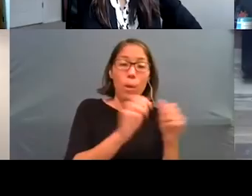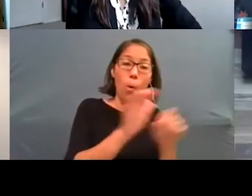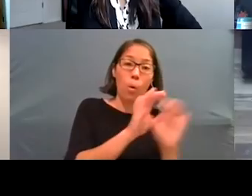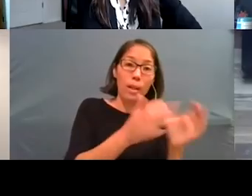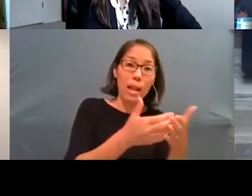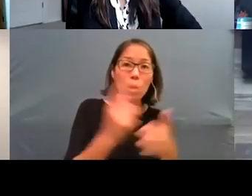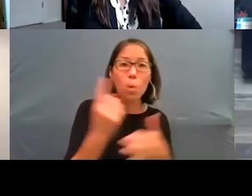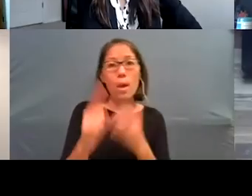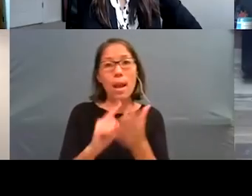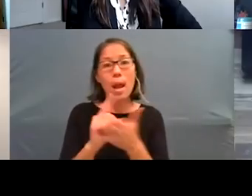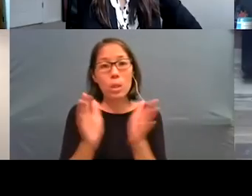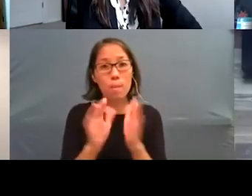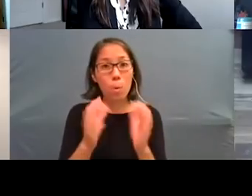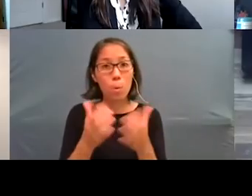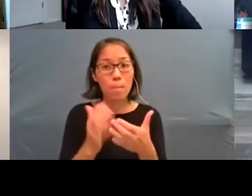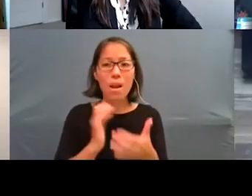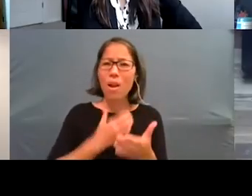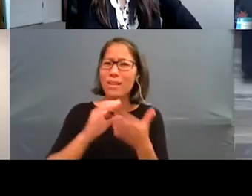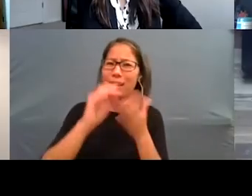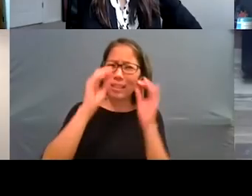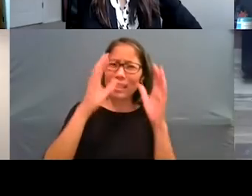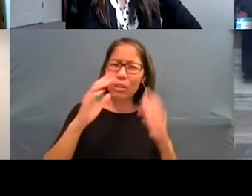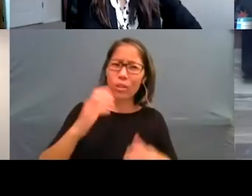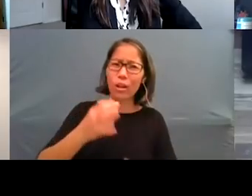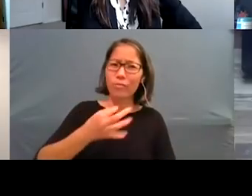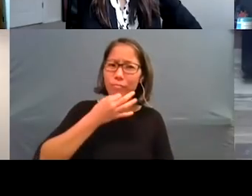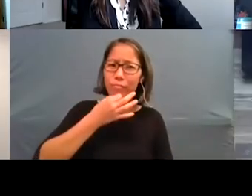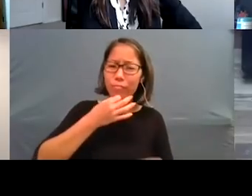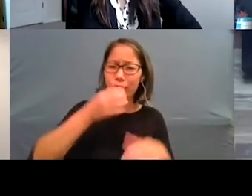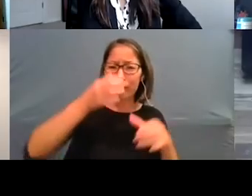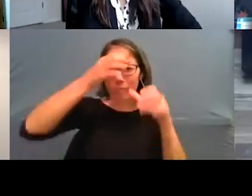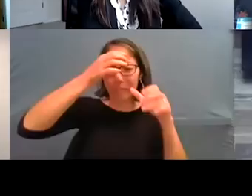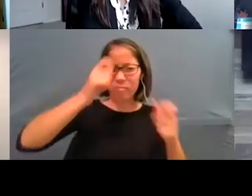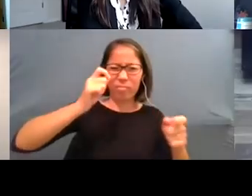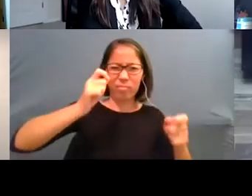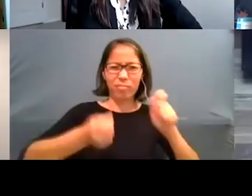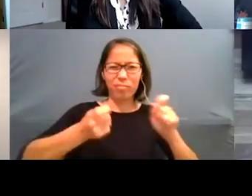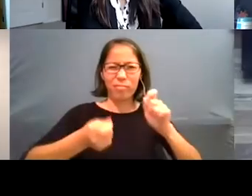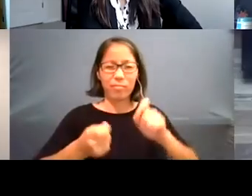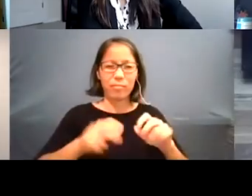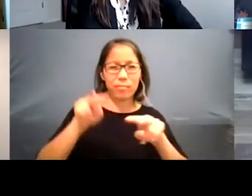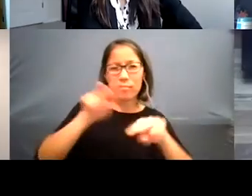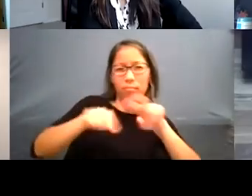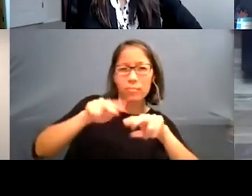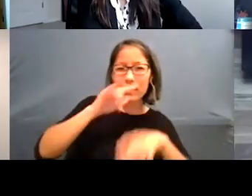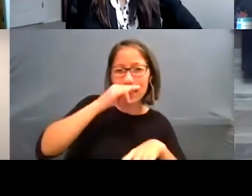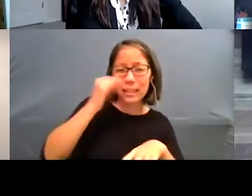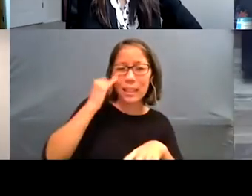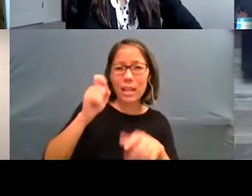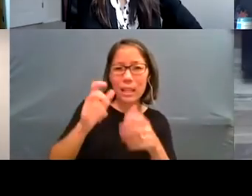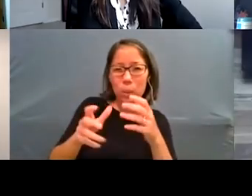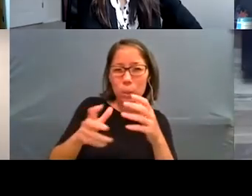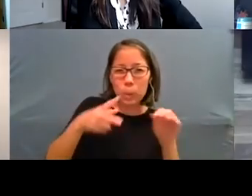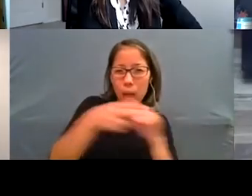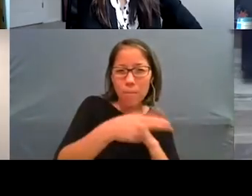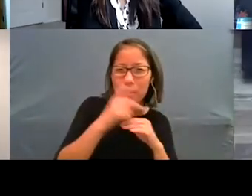1 hour small group. And our teachers are masters of modifying and adjusting and monitoring kids and knowing if they need to cut something short because it's